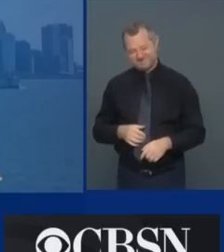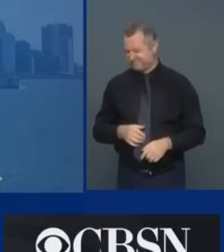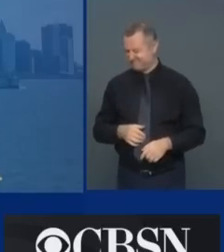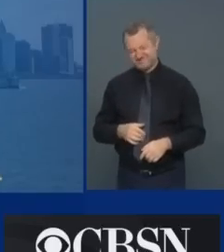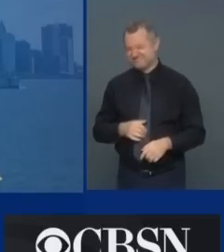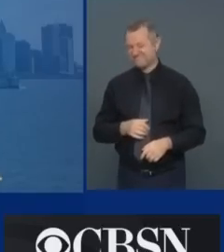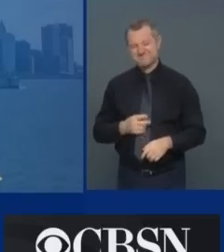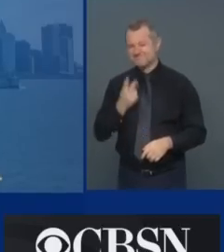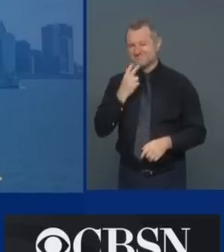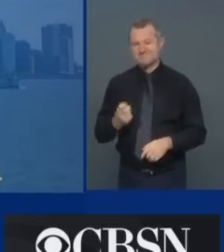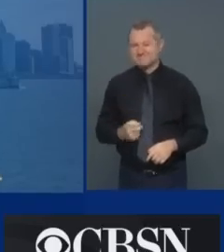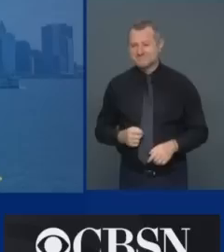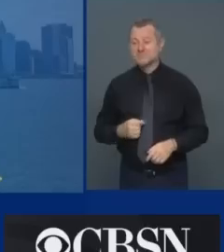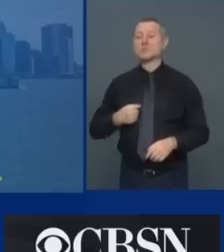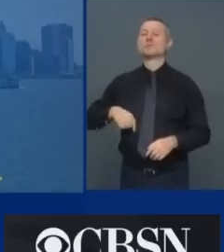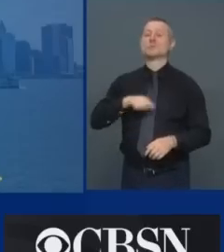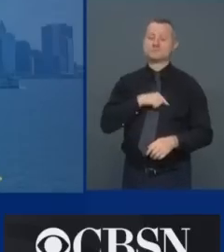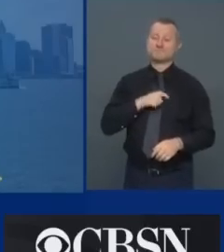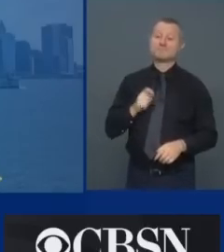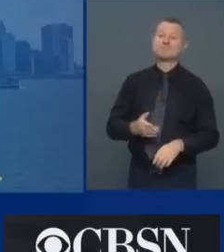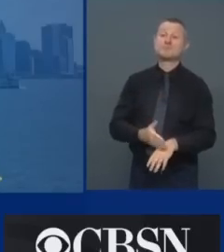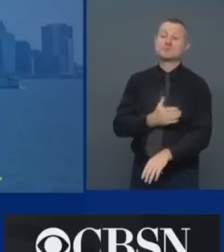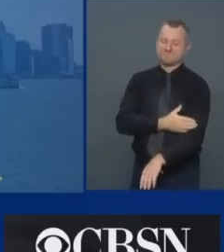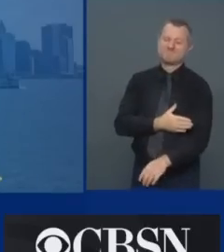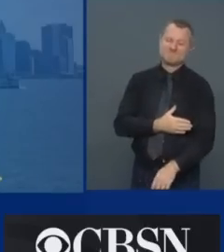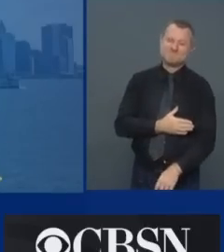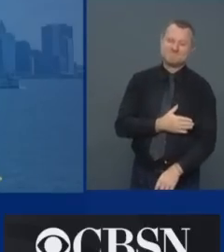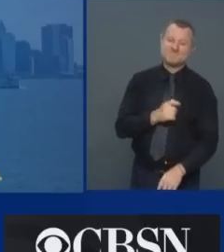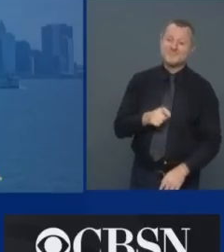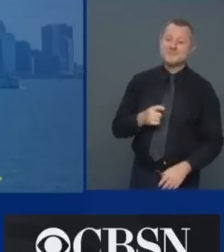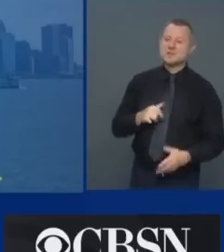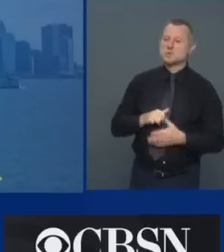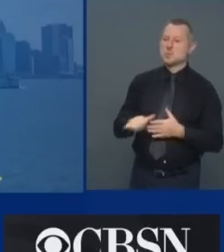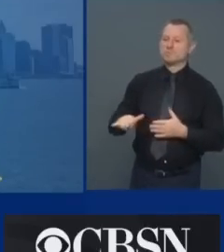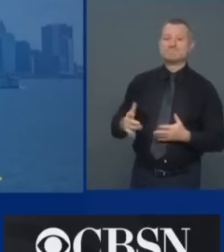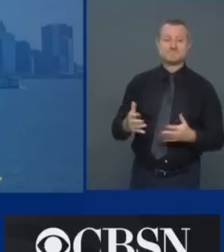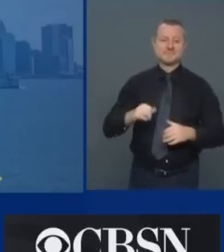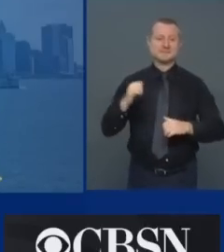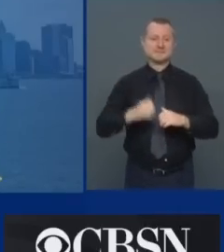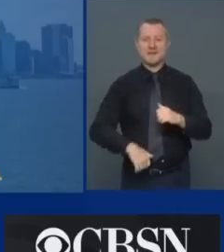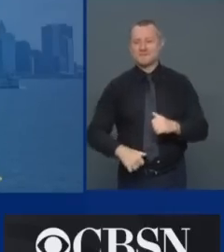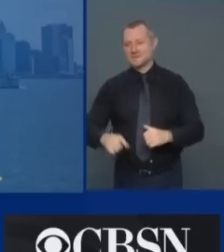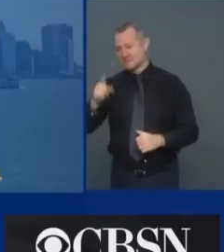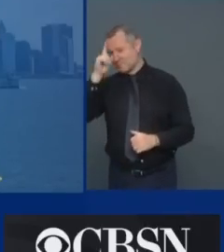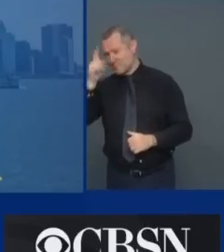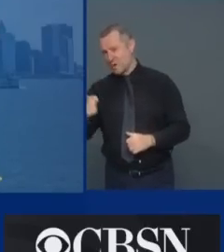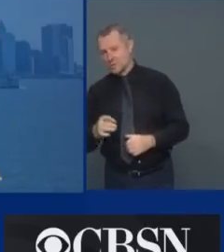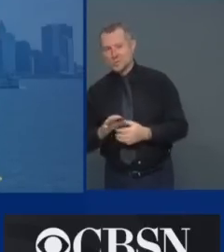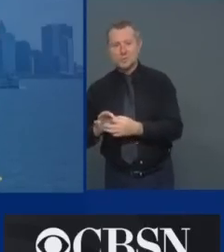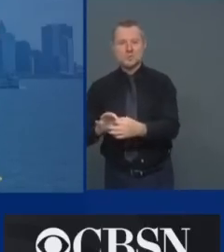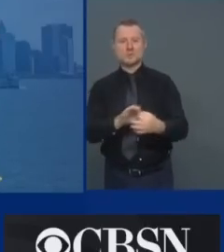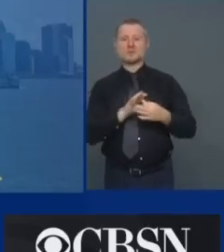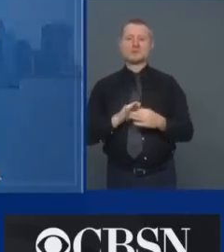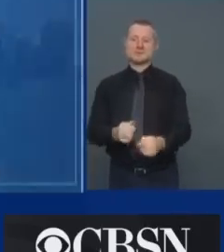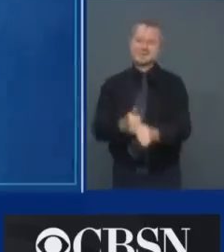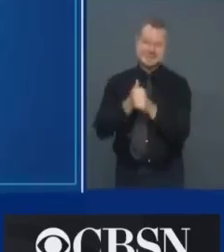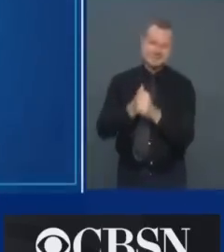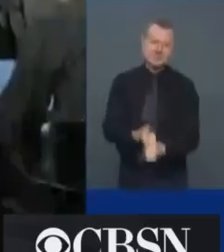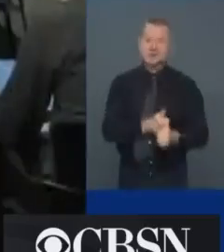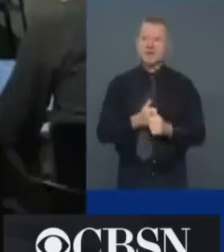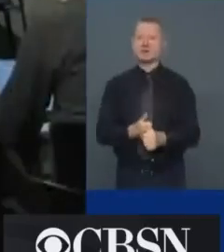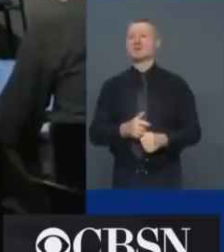We do better because we're New York tough, and we're smart, and we're united, and we're disciplined, and we're loving.